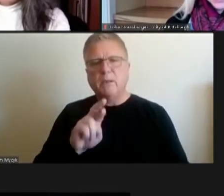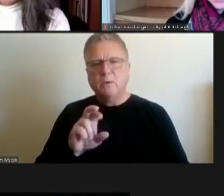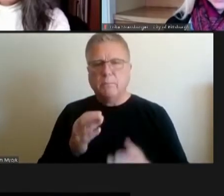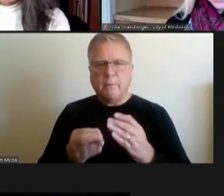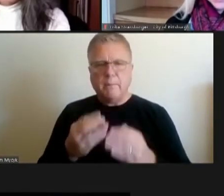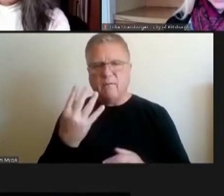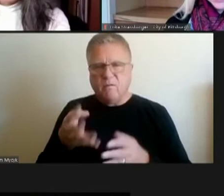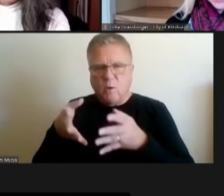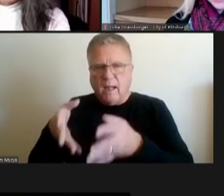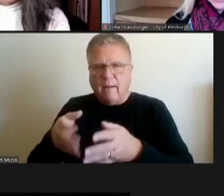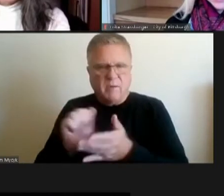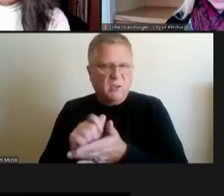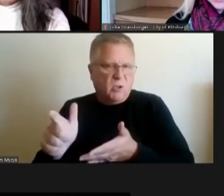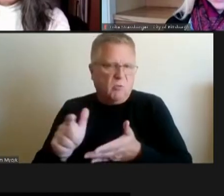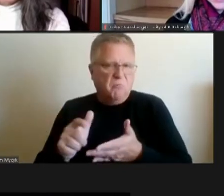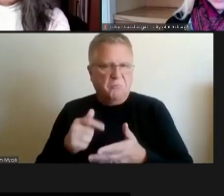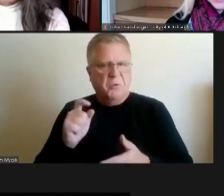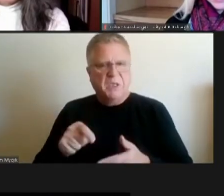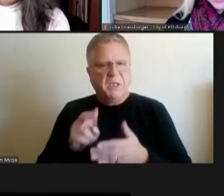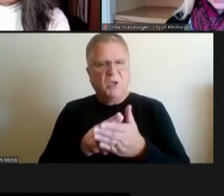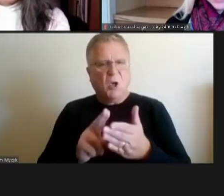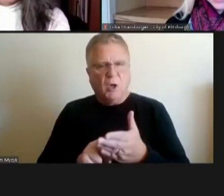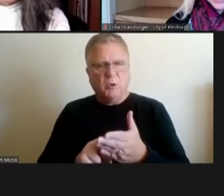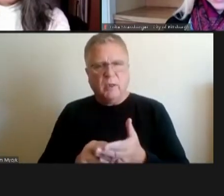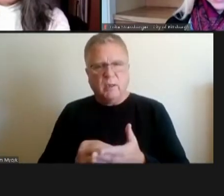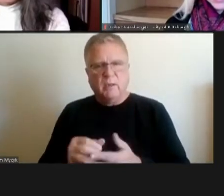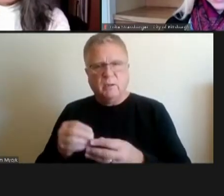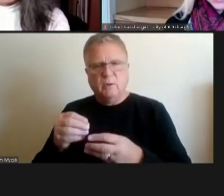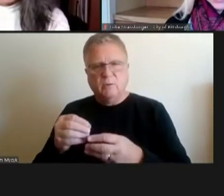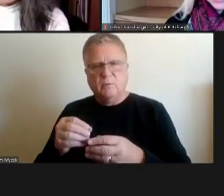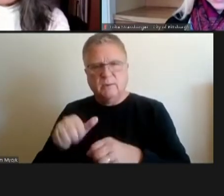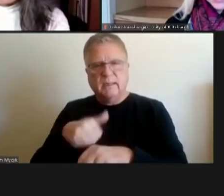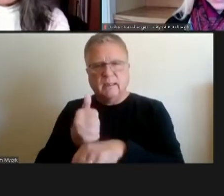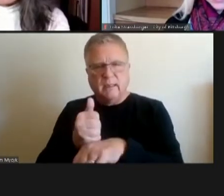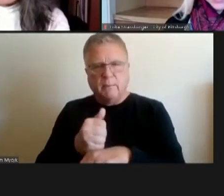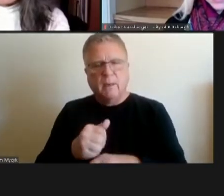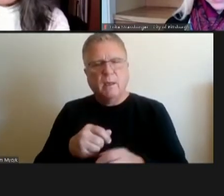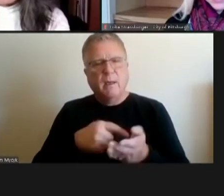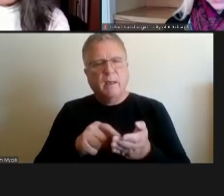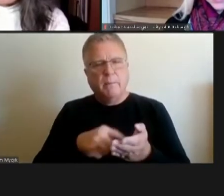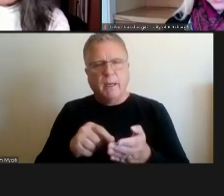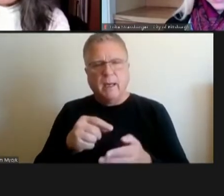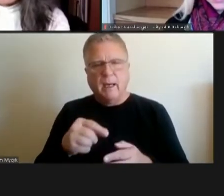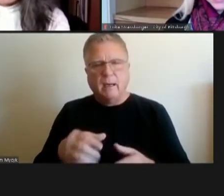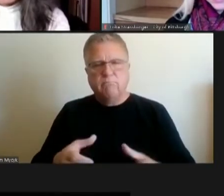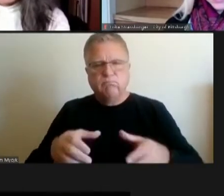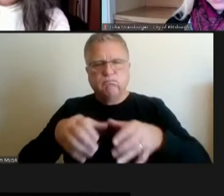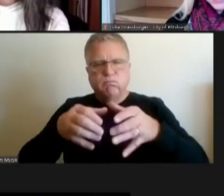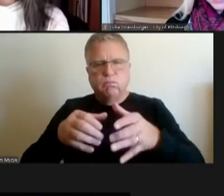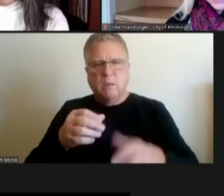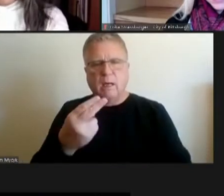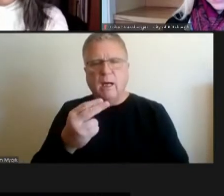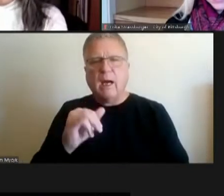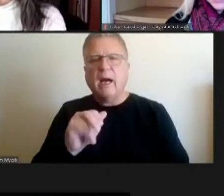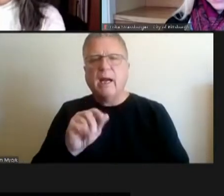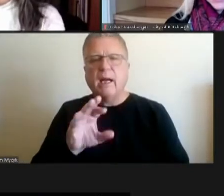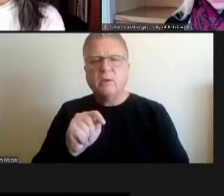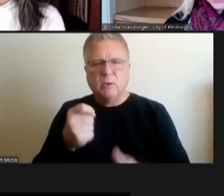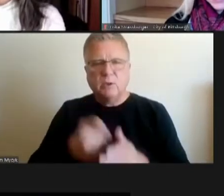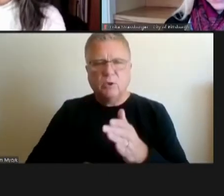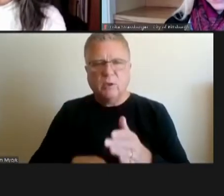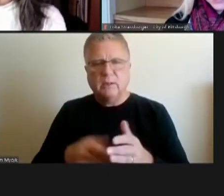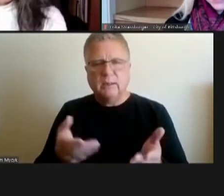to address for both of us. The city also pays hydrant charges within the city of Pittsburgh, and